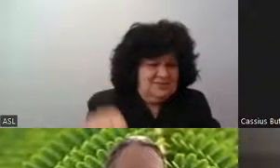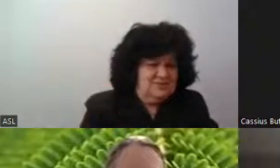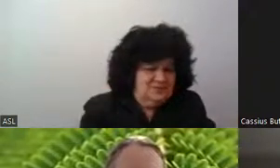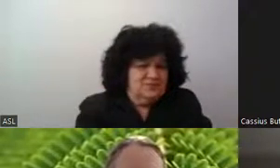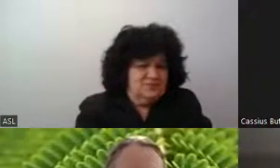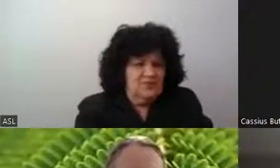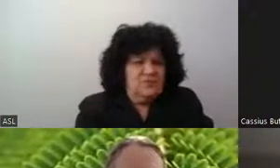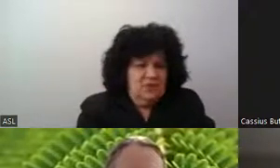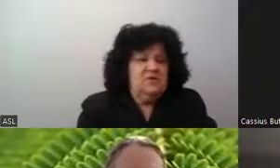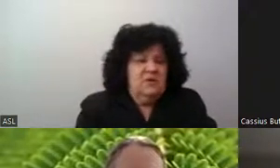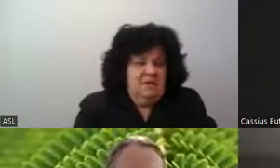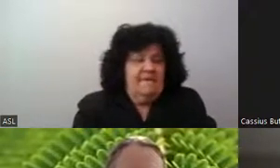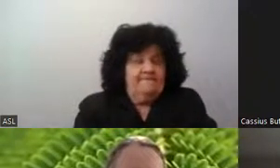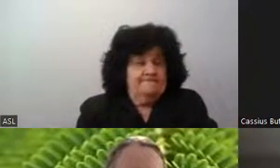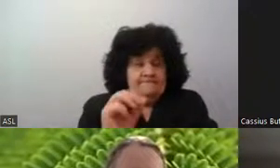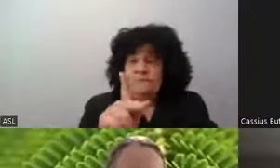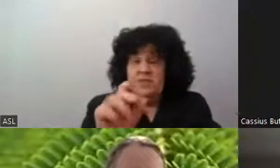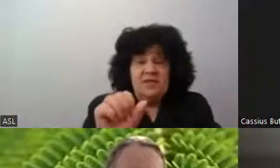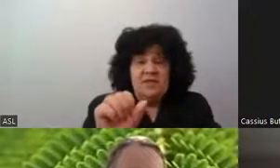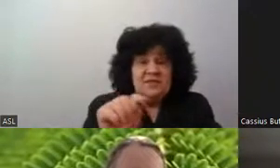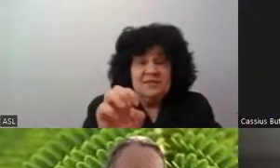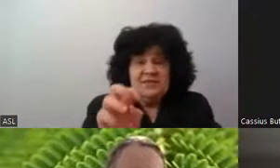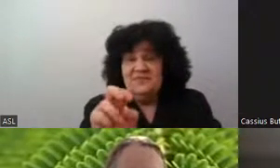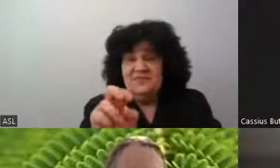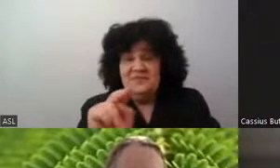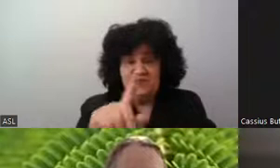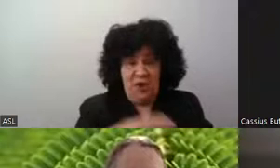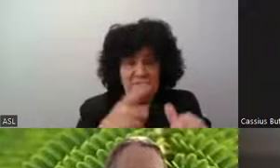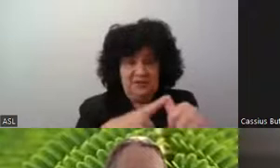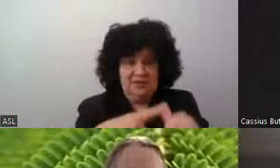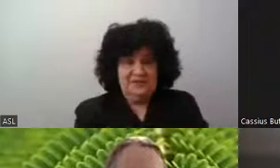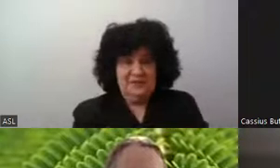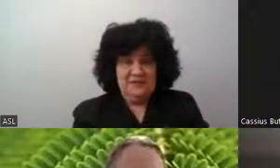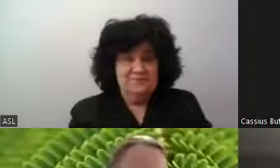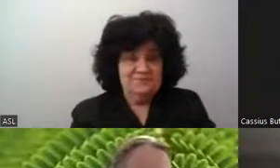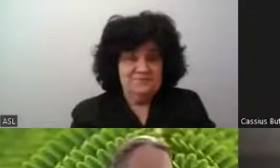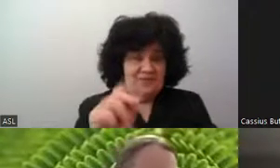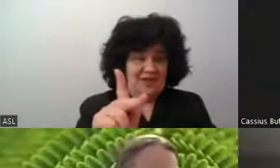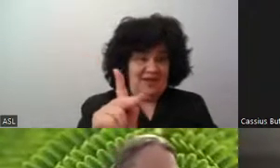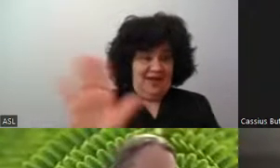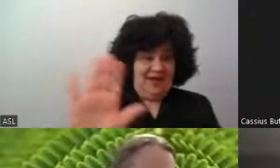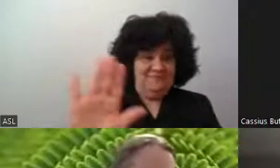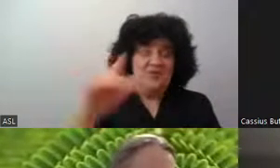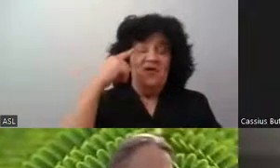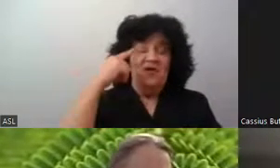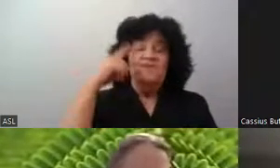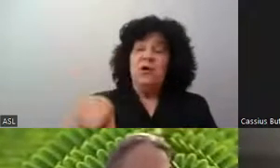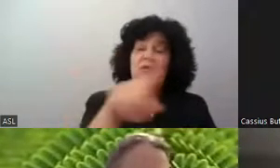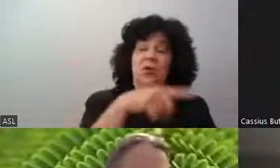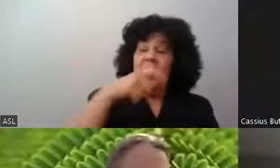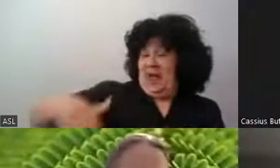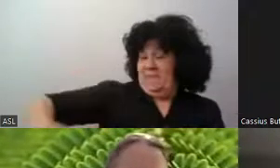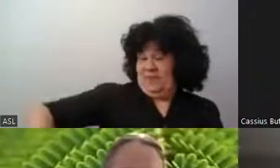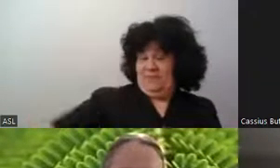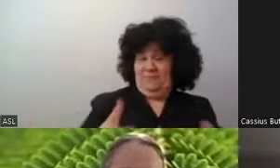right. Well, Steve and Luke, why don't we start with you? Okay, so for those of you who I haven't met before, I'm